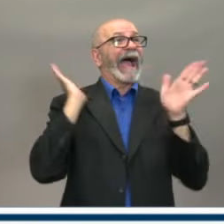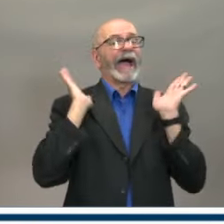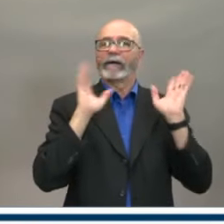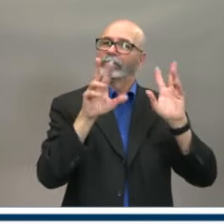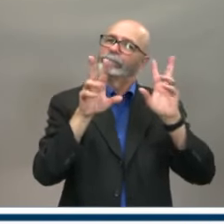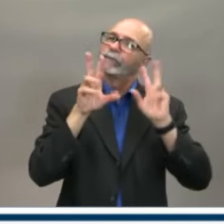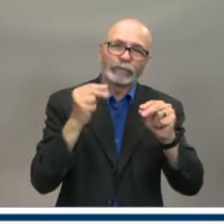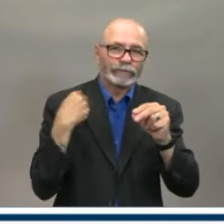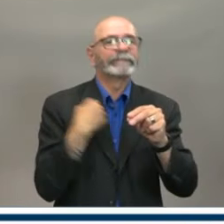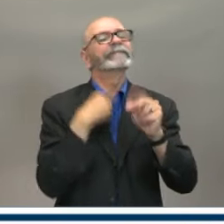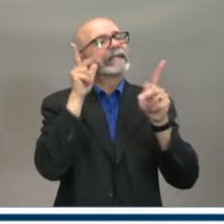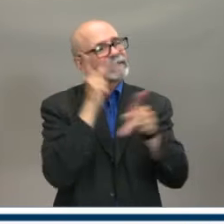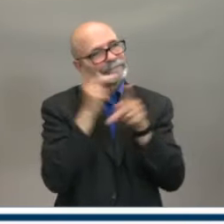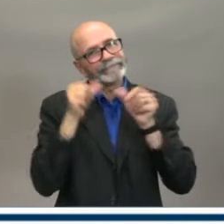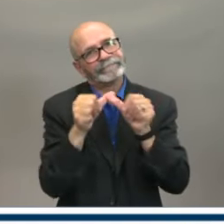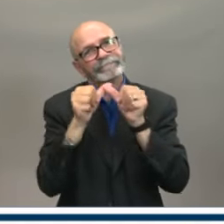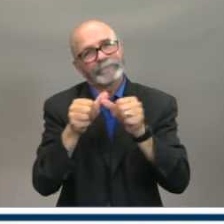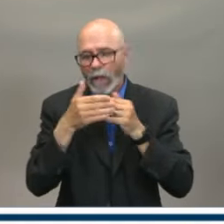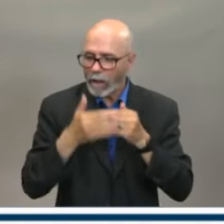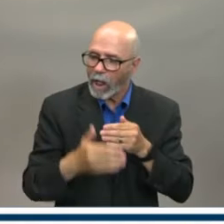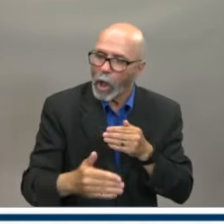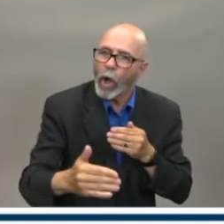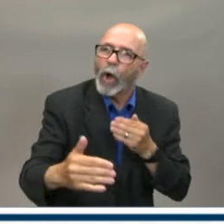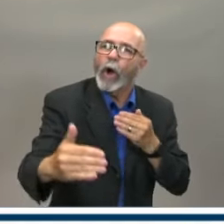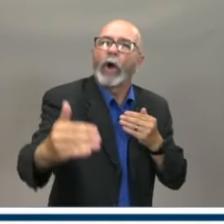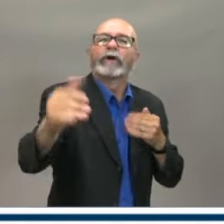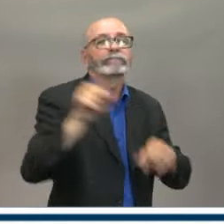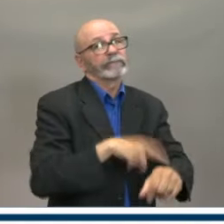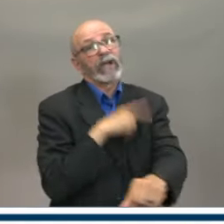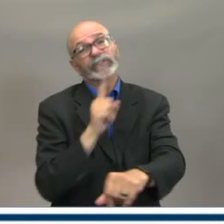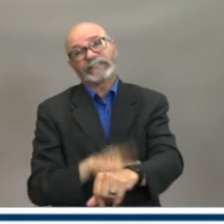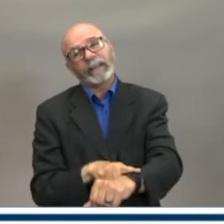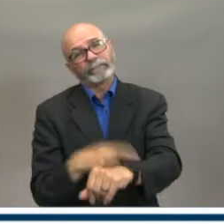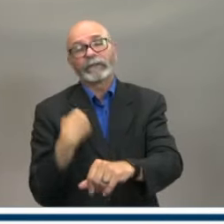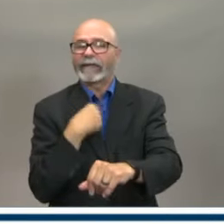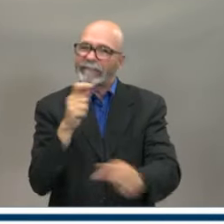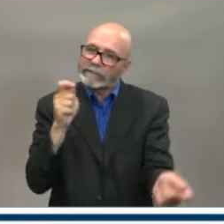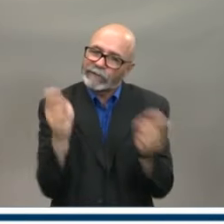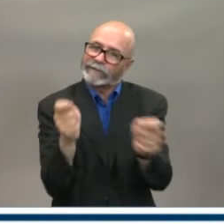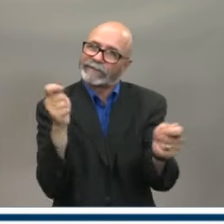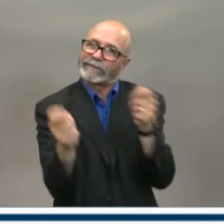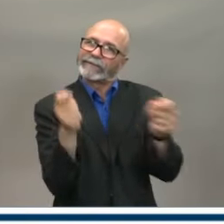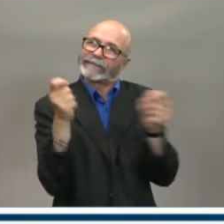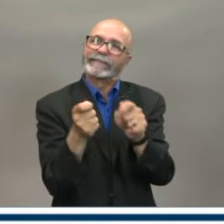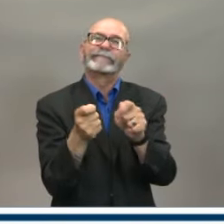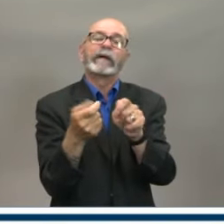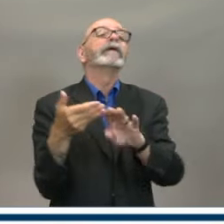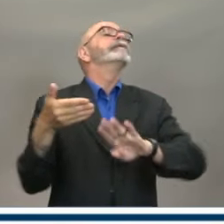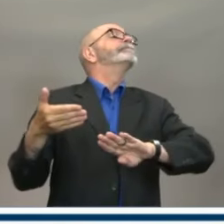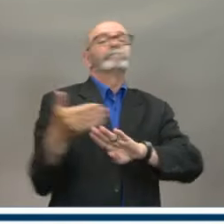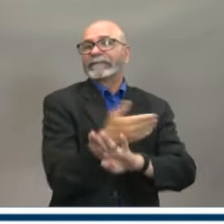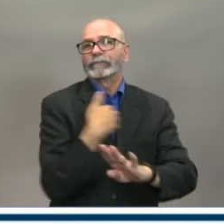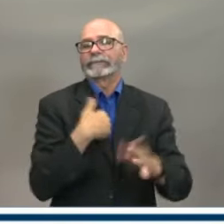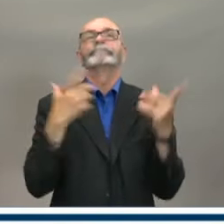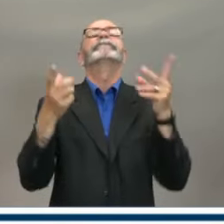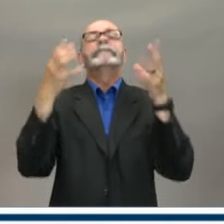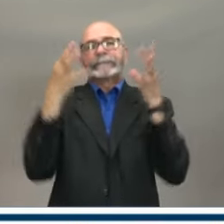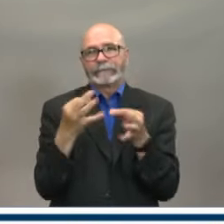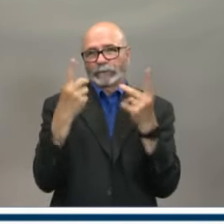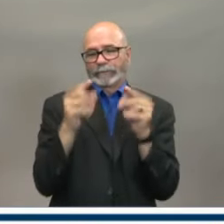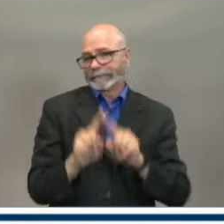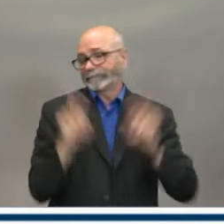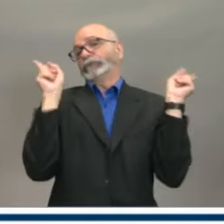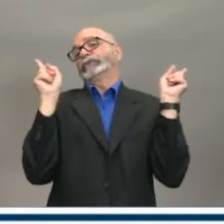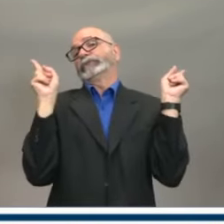situation, and we need to have sustained changes before we can make definitive conclusions. Yesterday, the QE2 lab